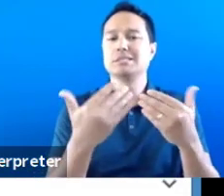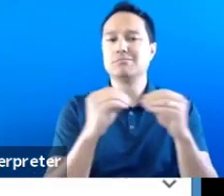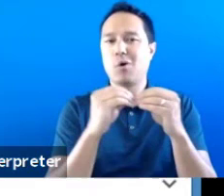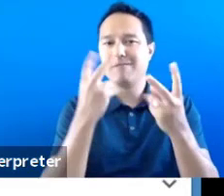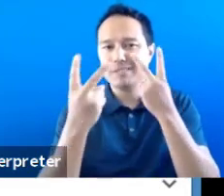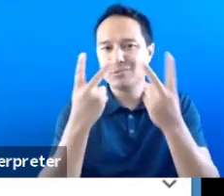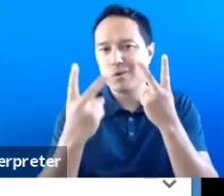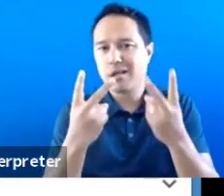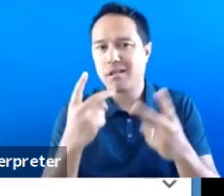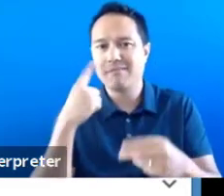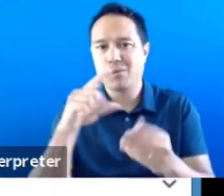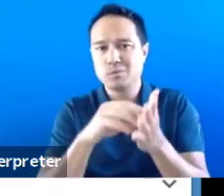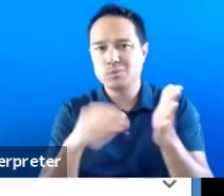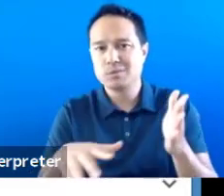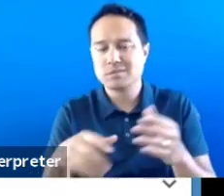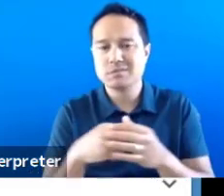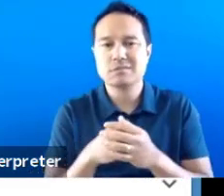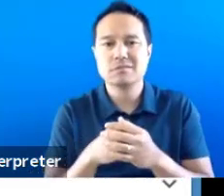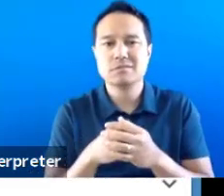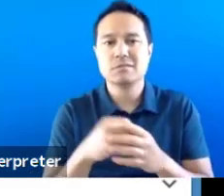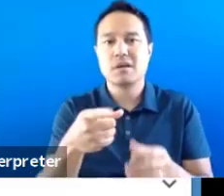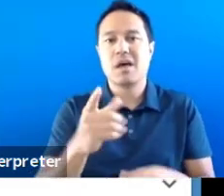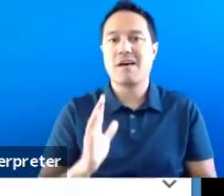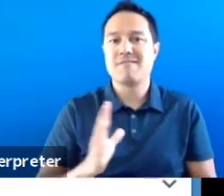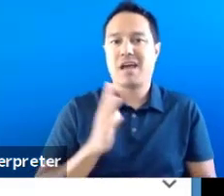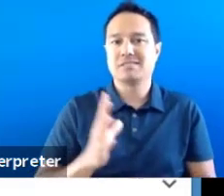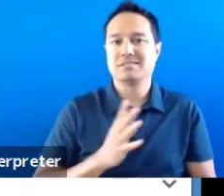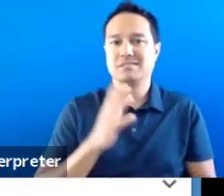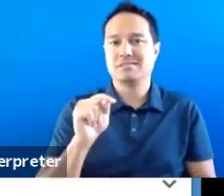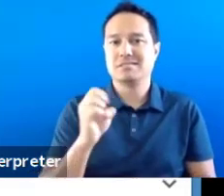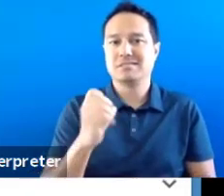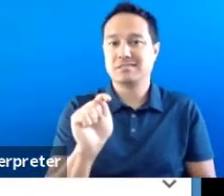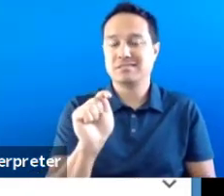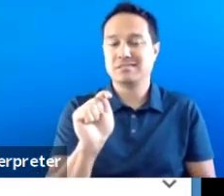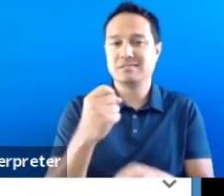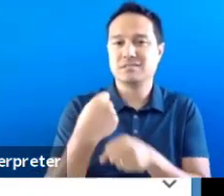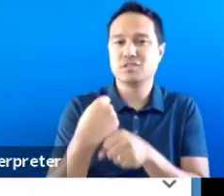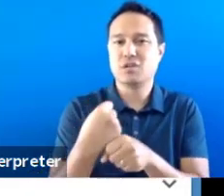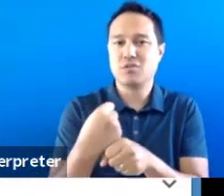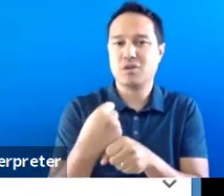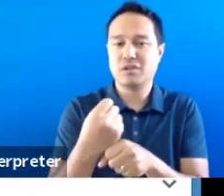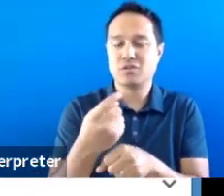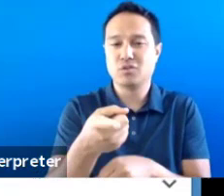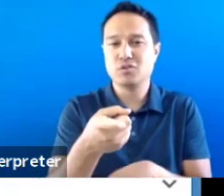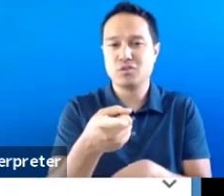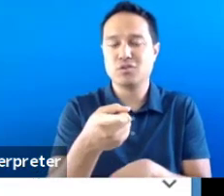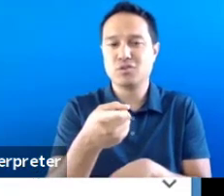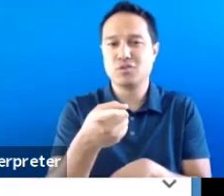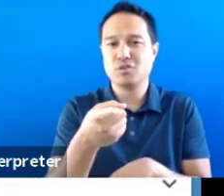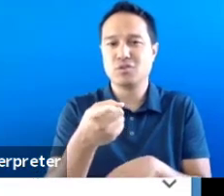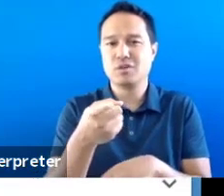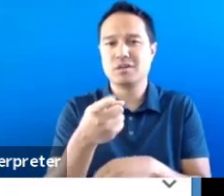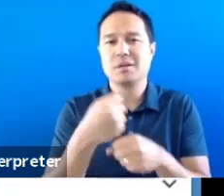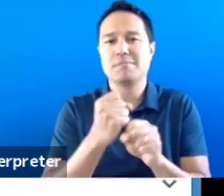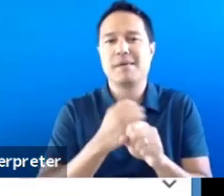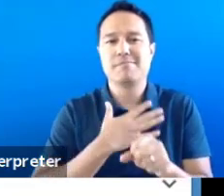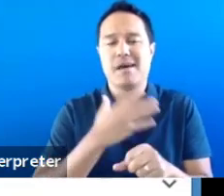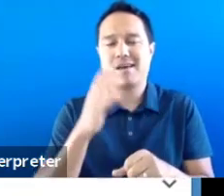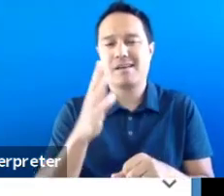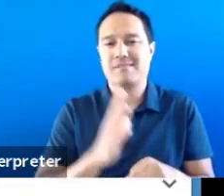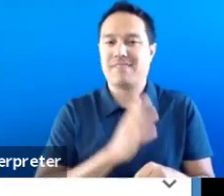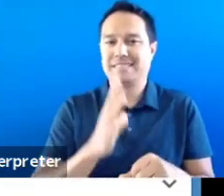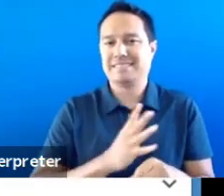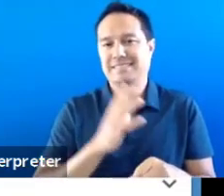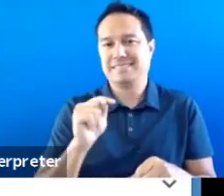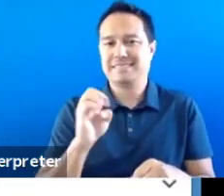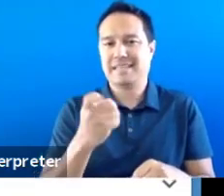students. I use that fancy text generator to create my fancy text. I